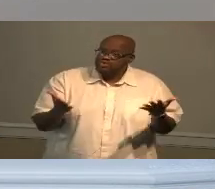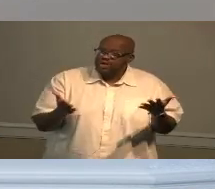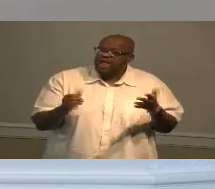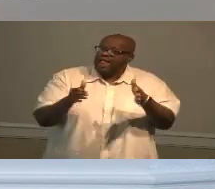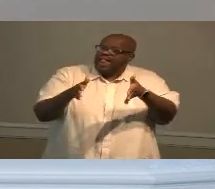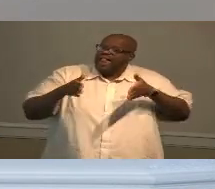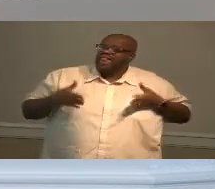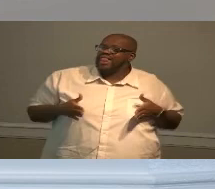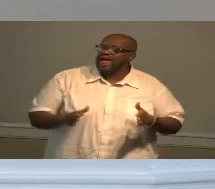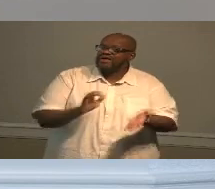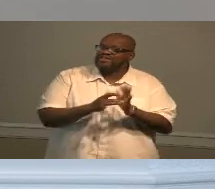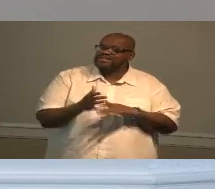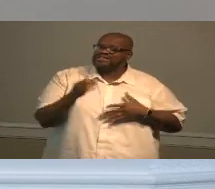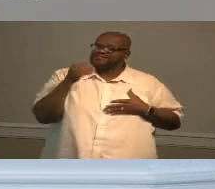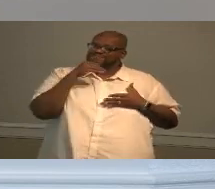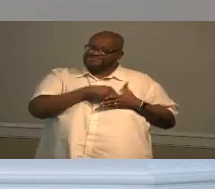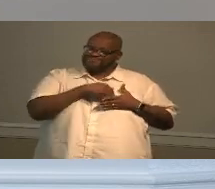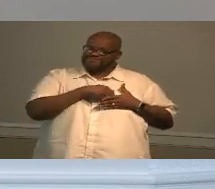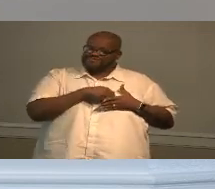Connect.